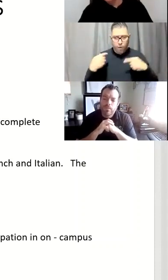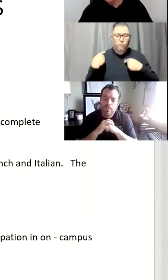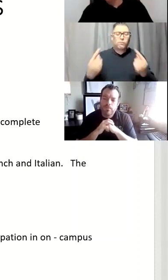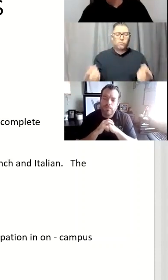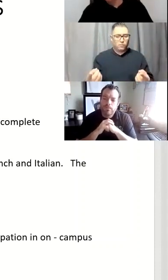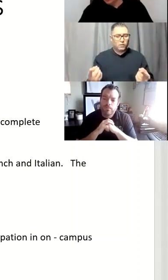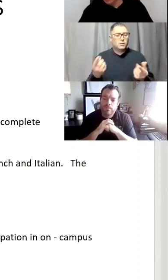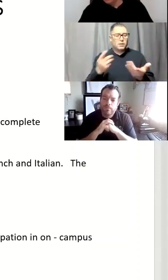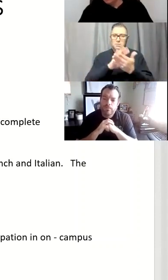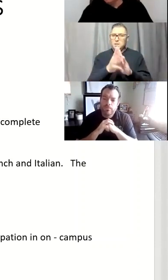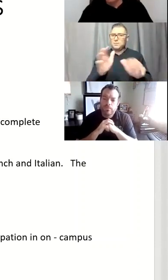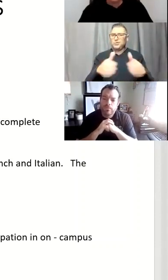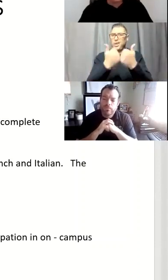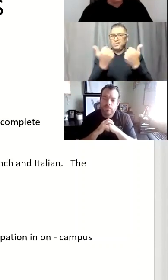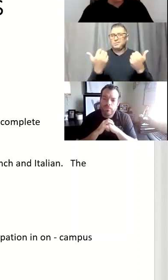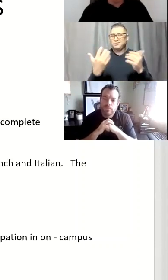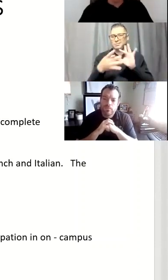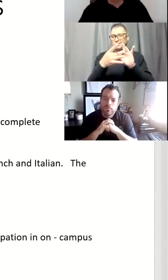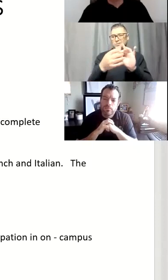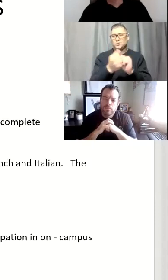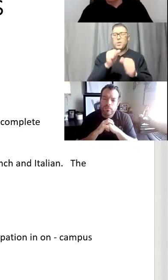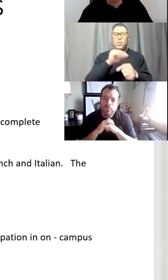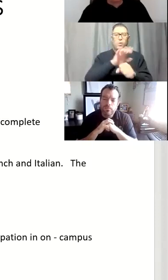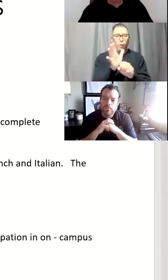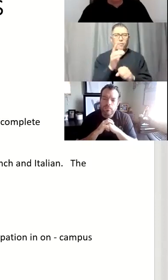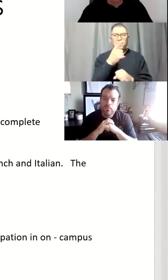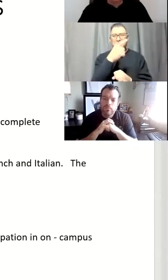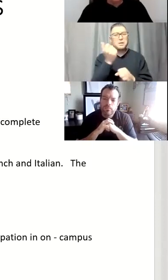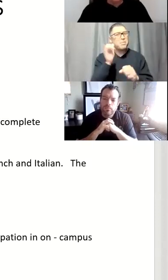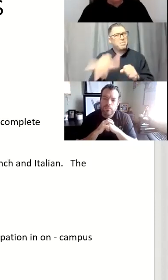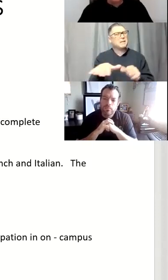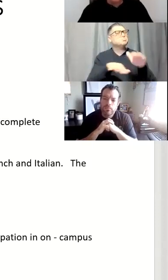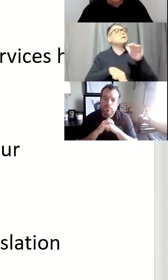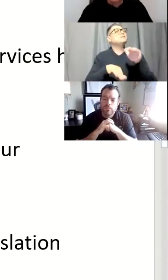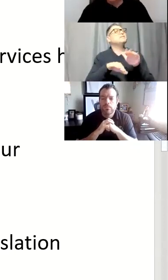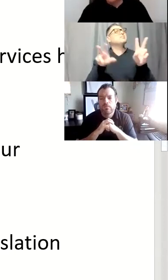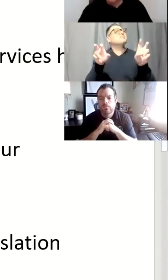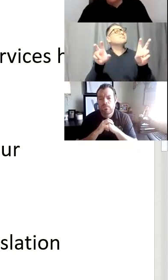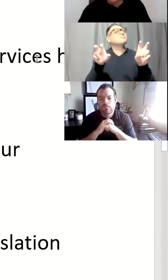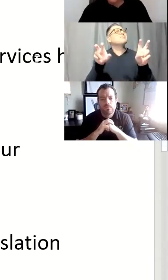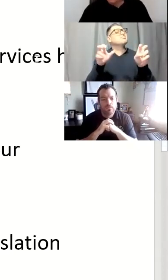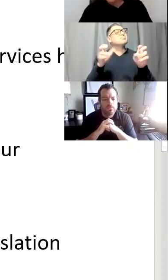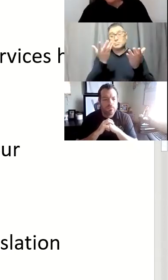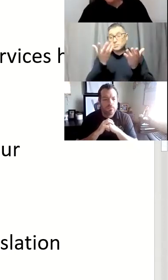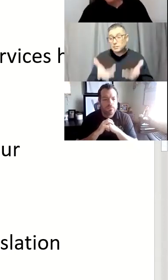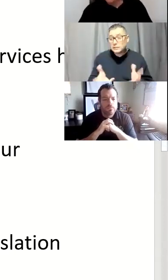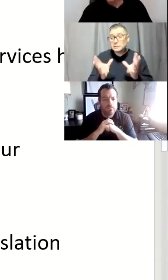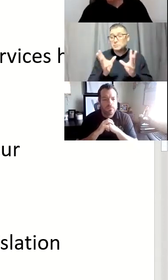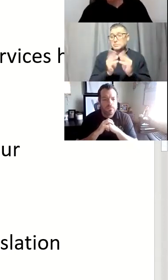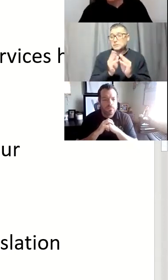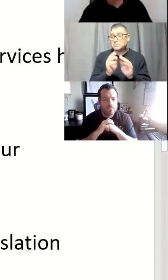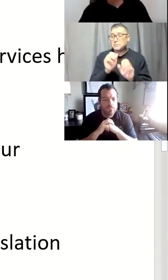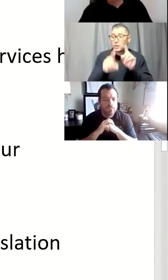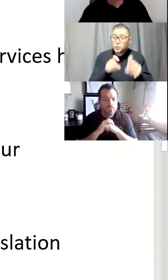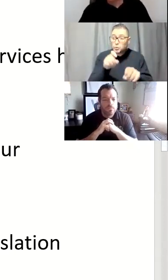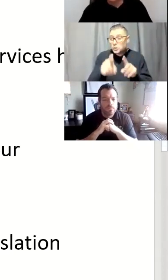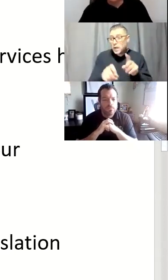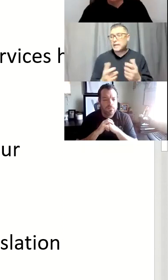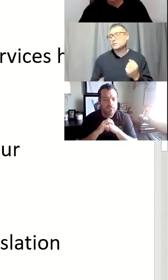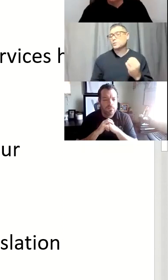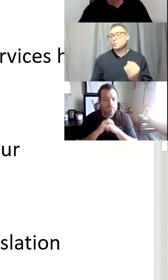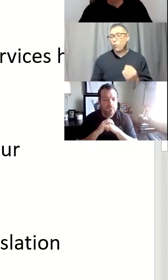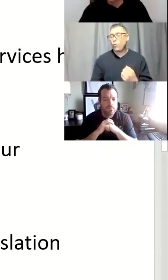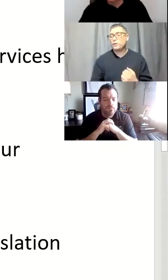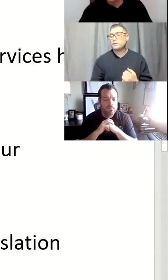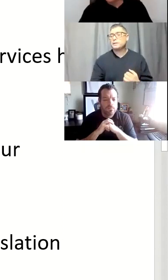become challenging with COVID, and that's the kind of basic premise of what this meeting I would like to ask you about. And so for